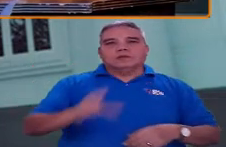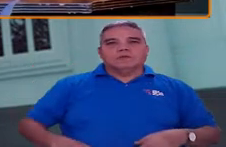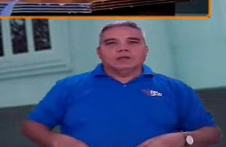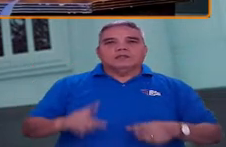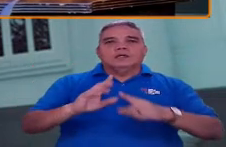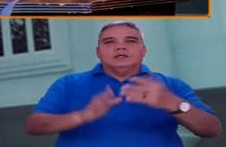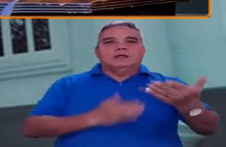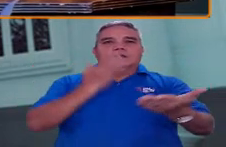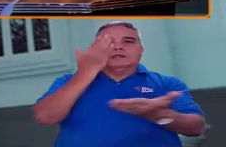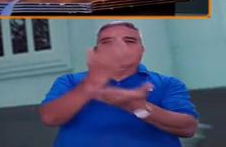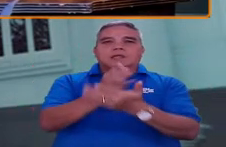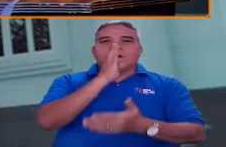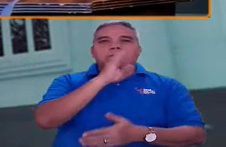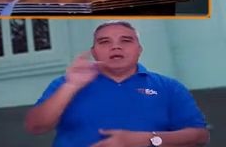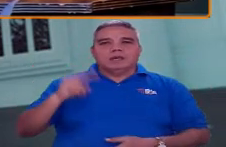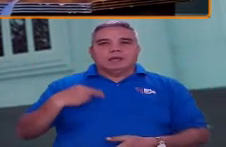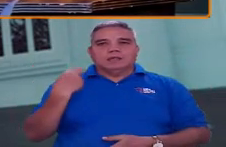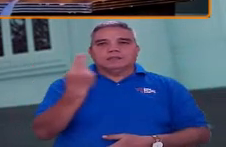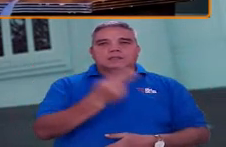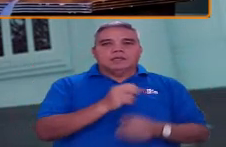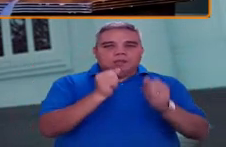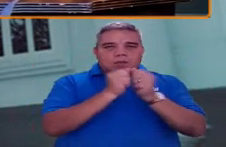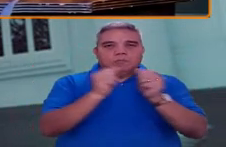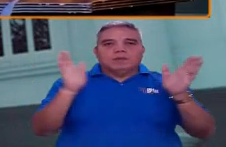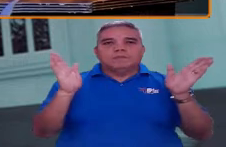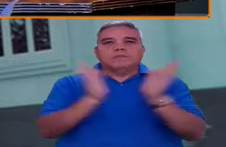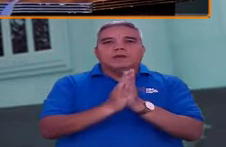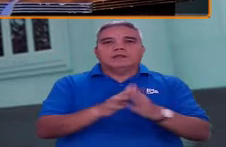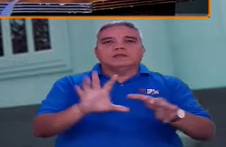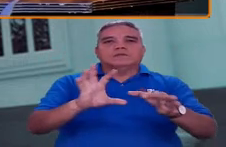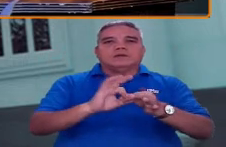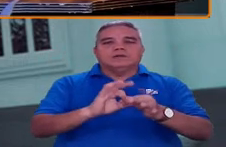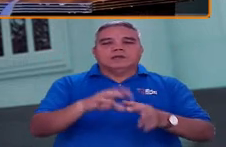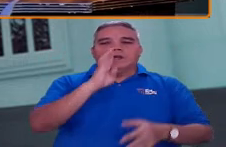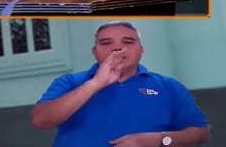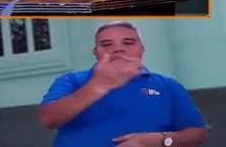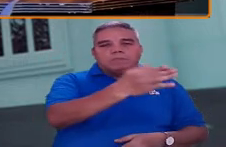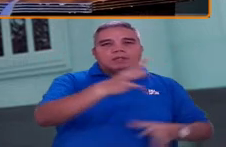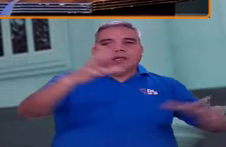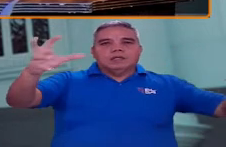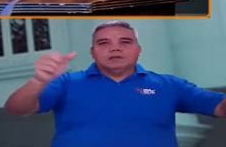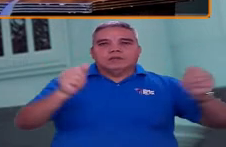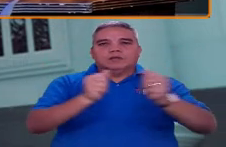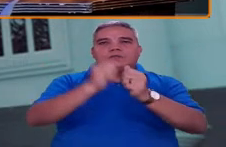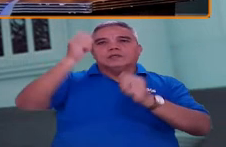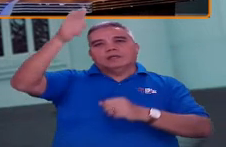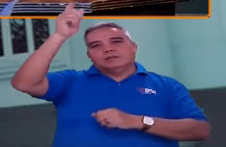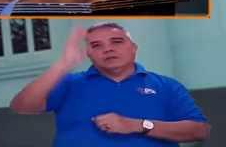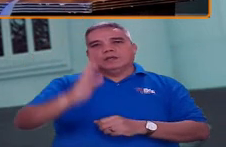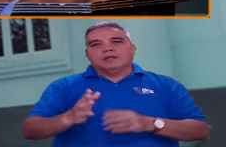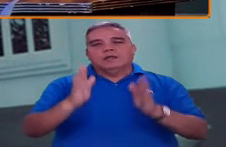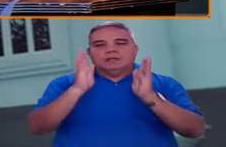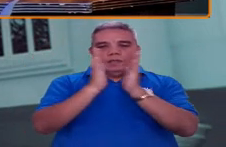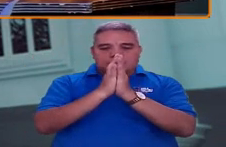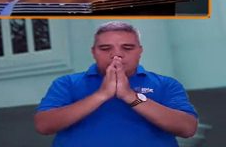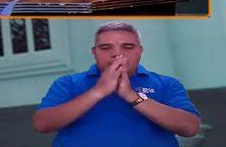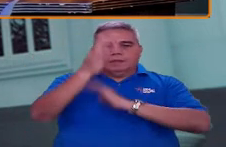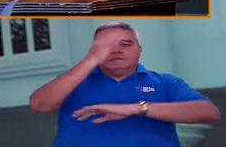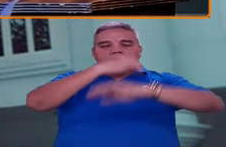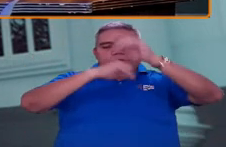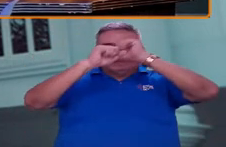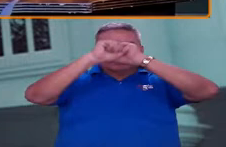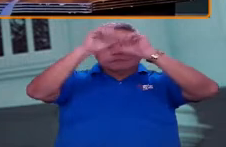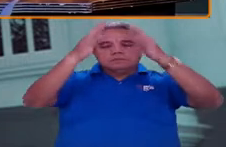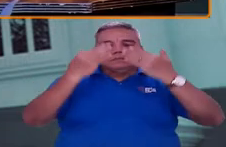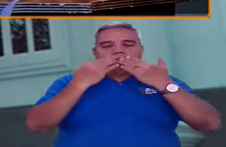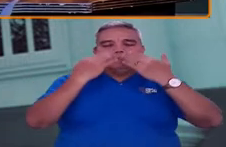did beseech you by us. We pray you in Christ's stead, be reconciled to God. Let's pray. Heavenly Father, Lord,